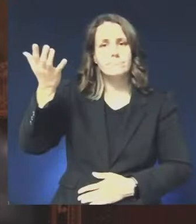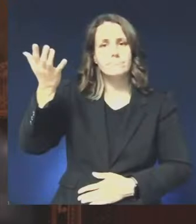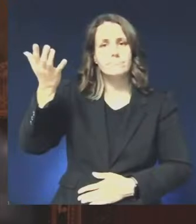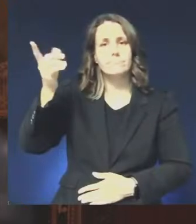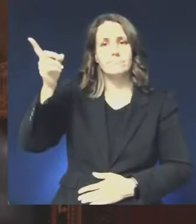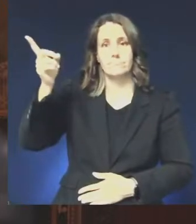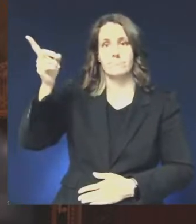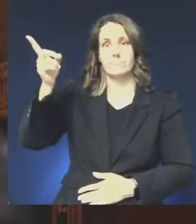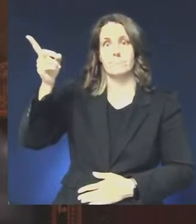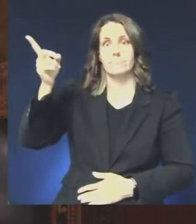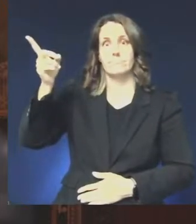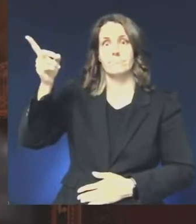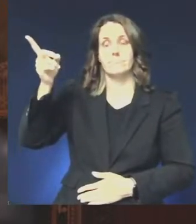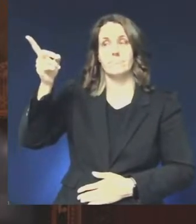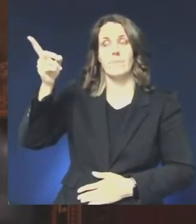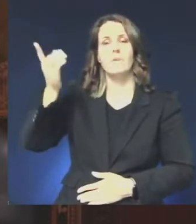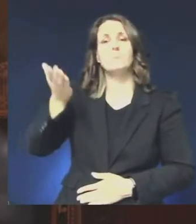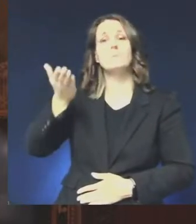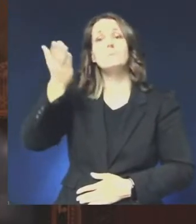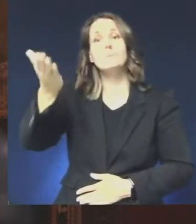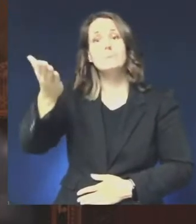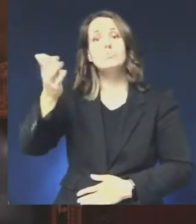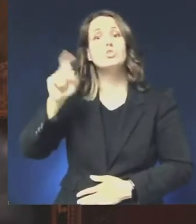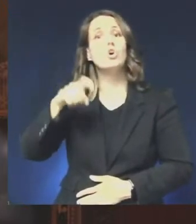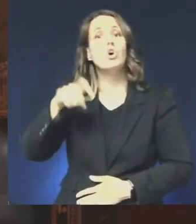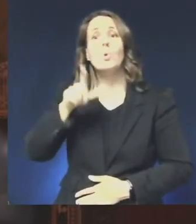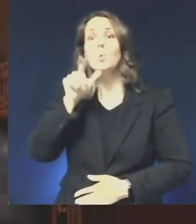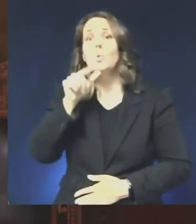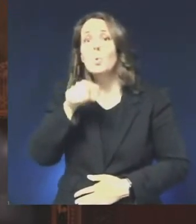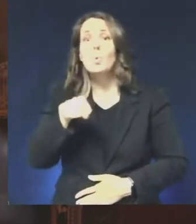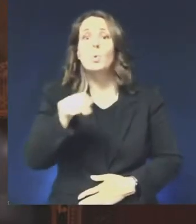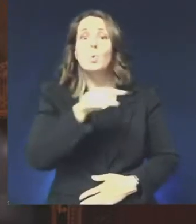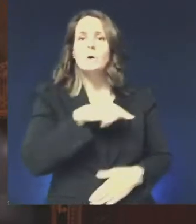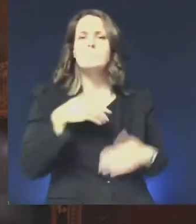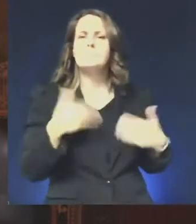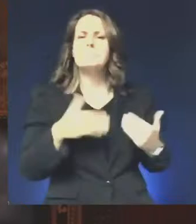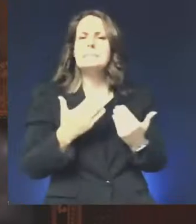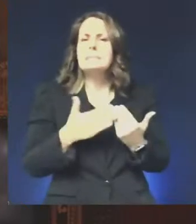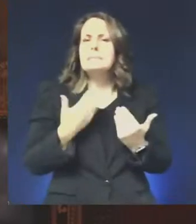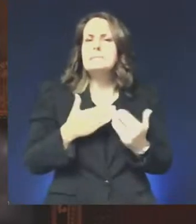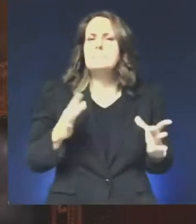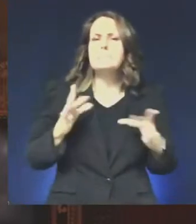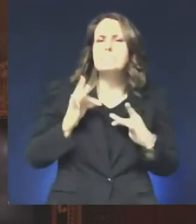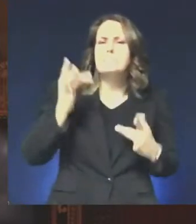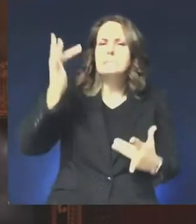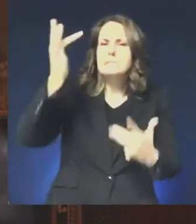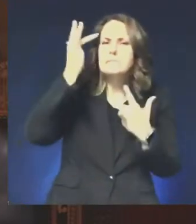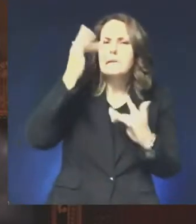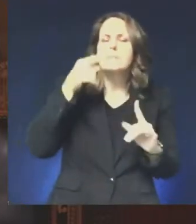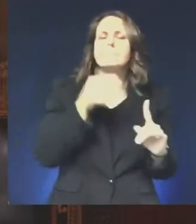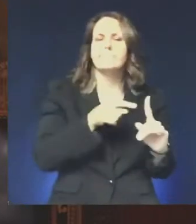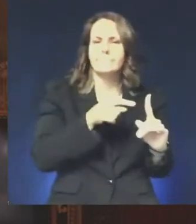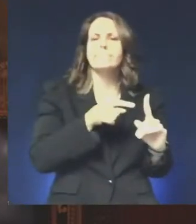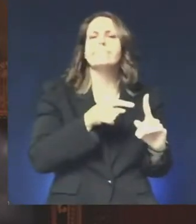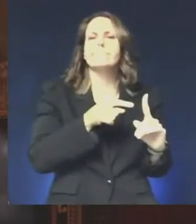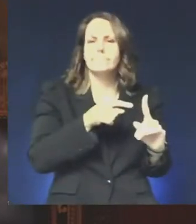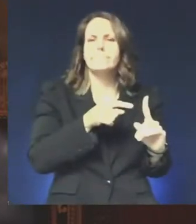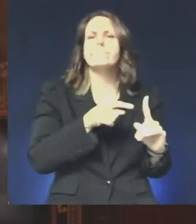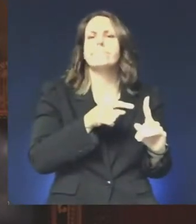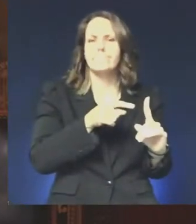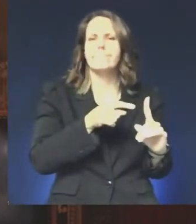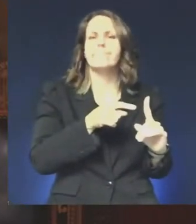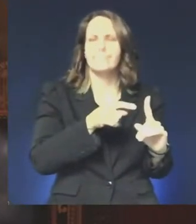in patients with organ transplants, don't have the same level of immune response, which we can measure by the level